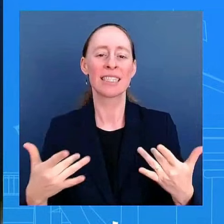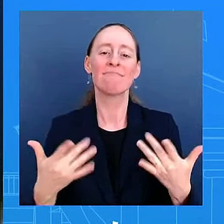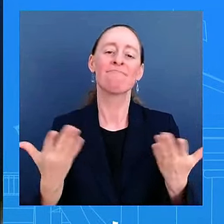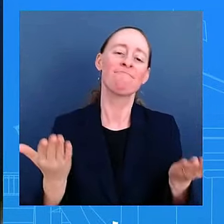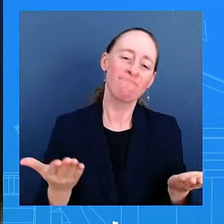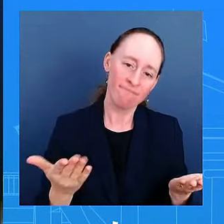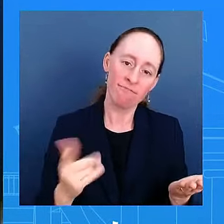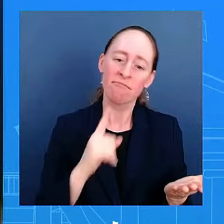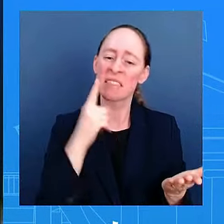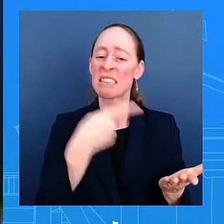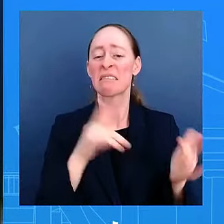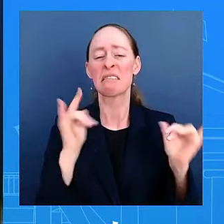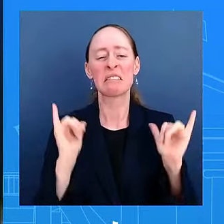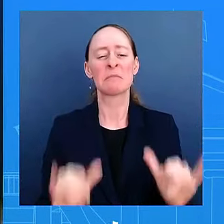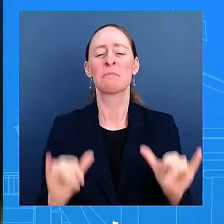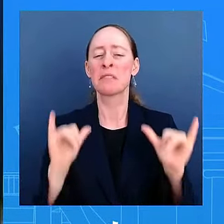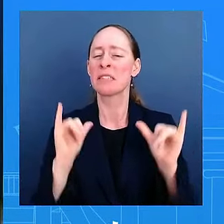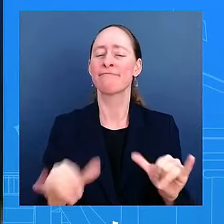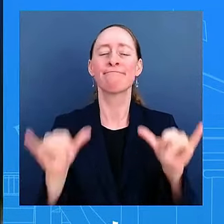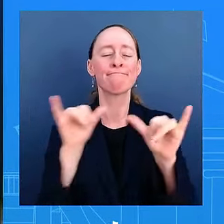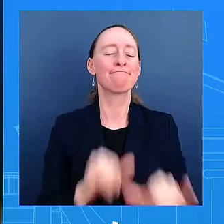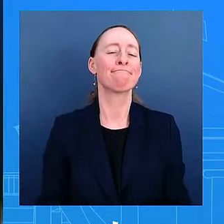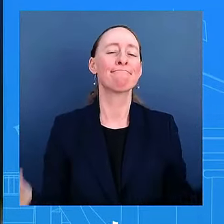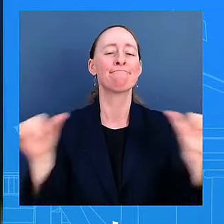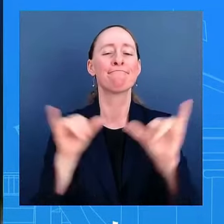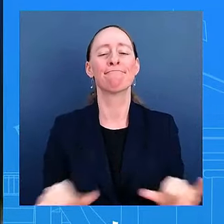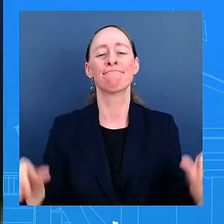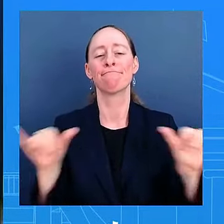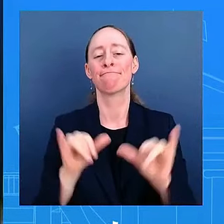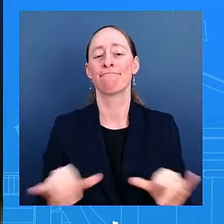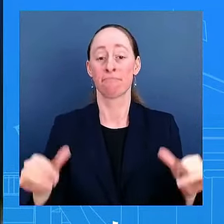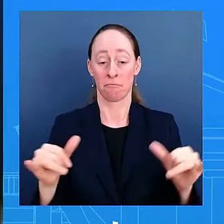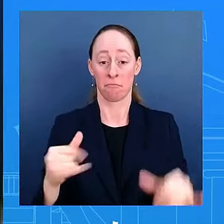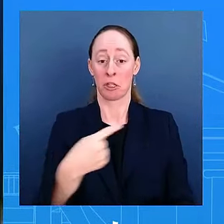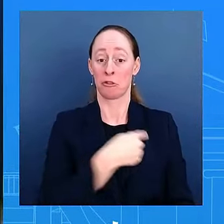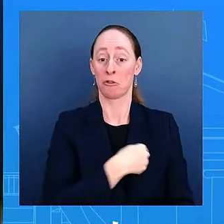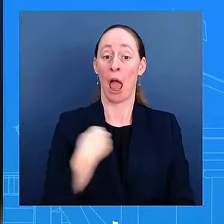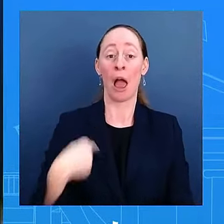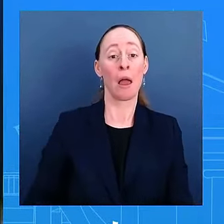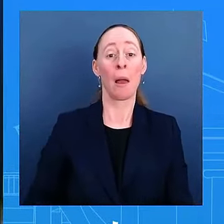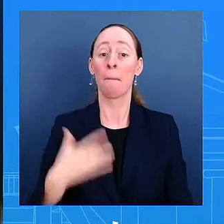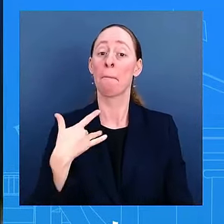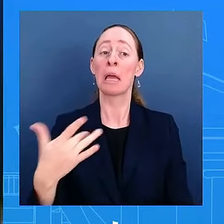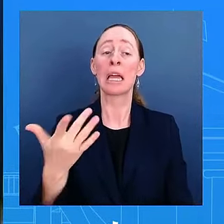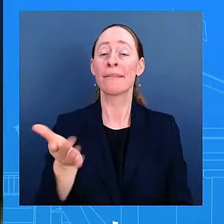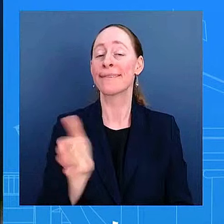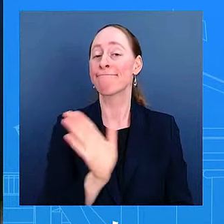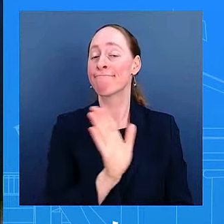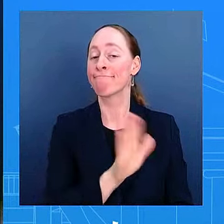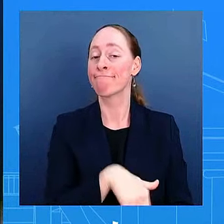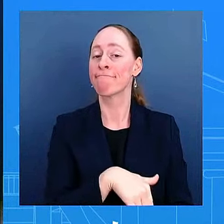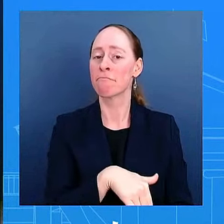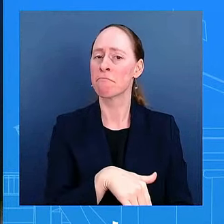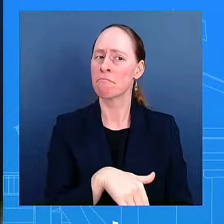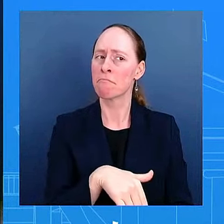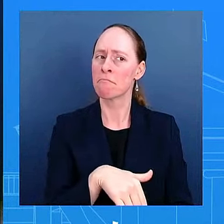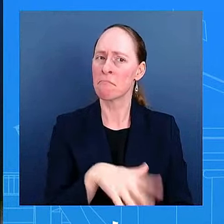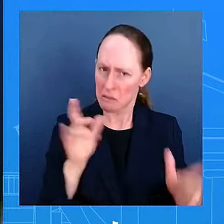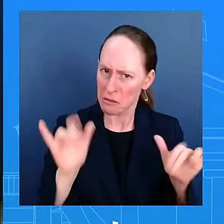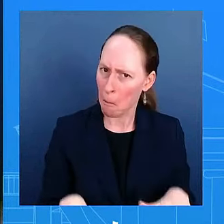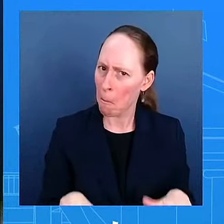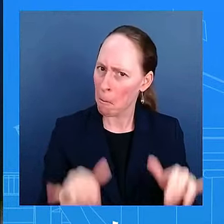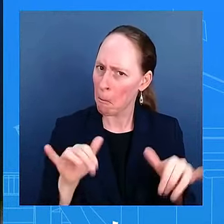historically prompted little response from Beijing. This year should be no different. We are not going to speculate on what the